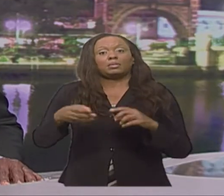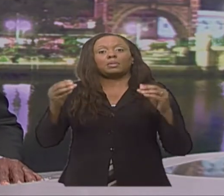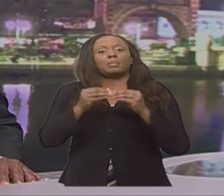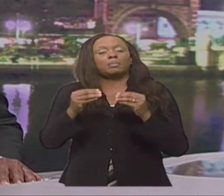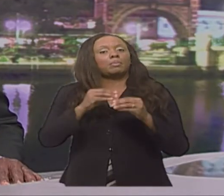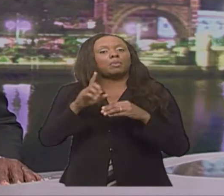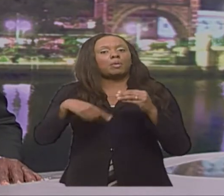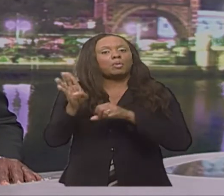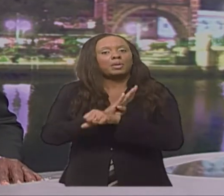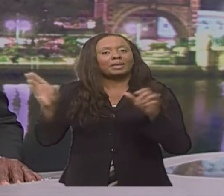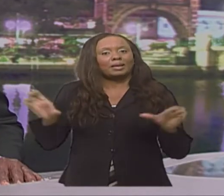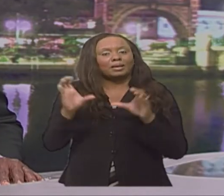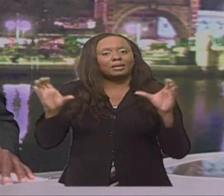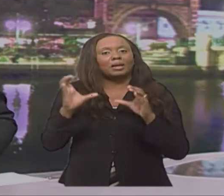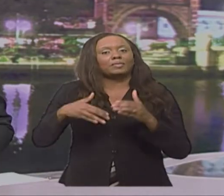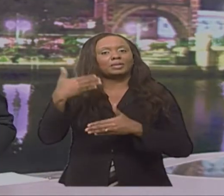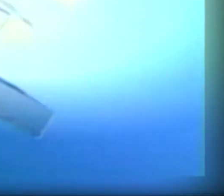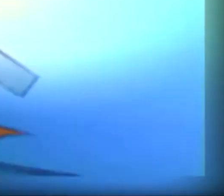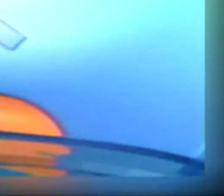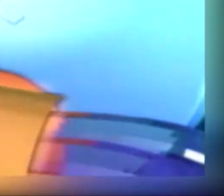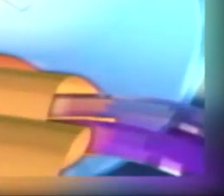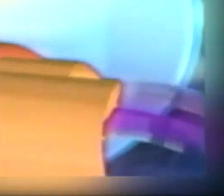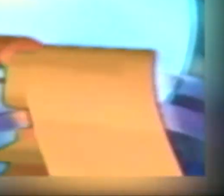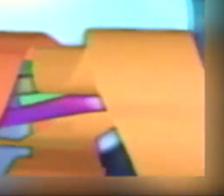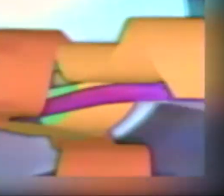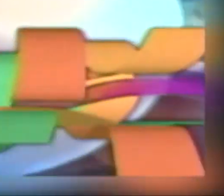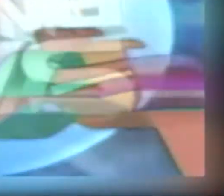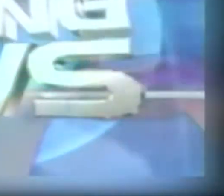to encourage more business activity at Pelican Village.